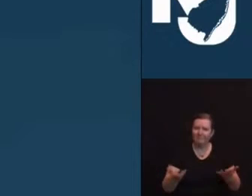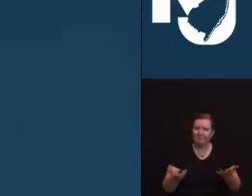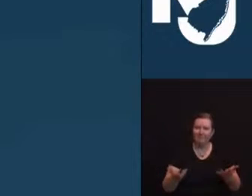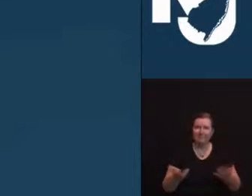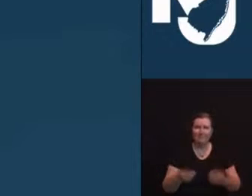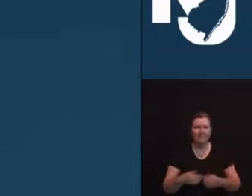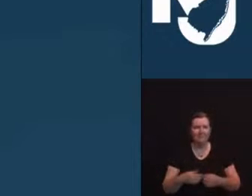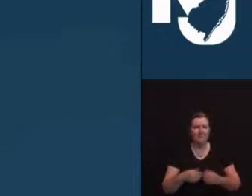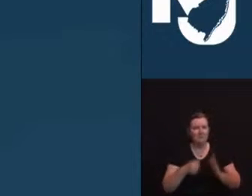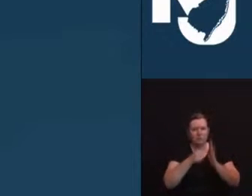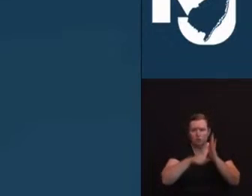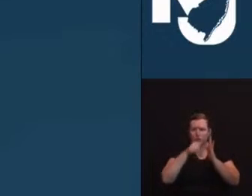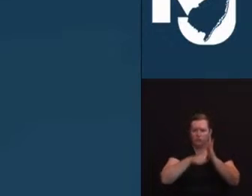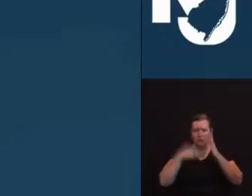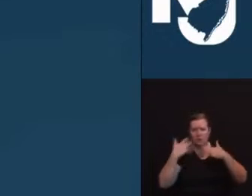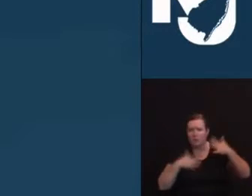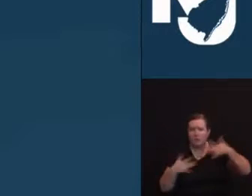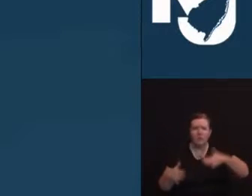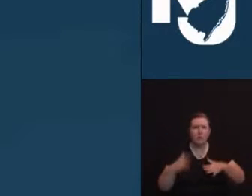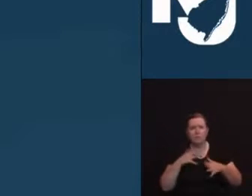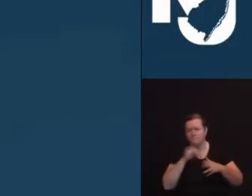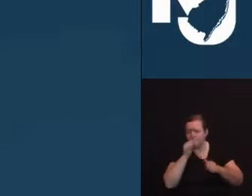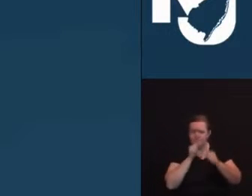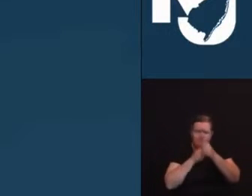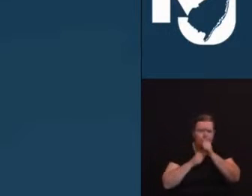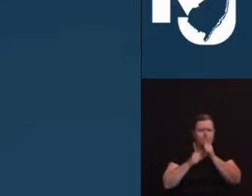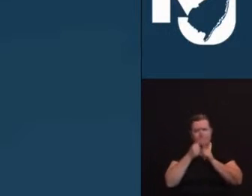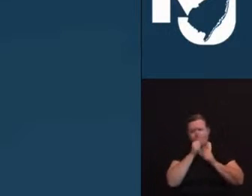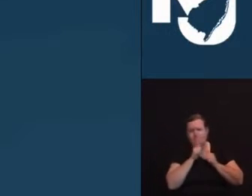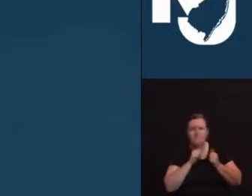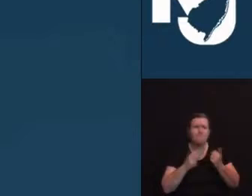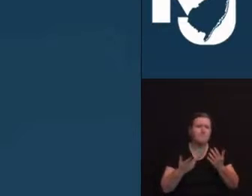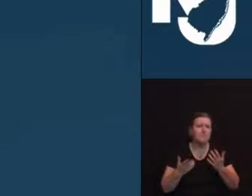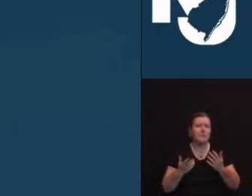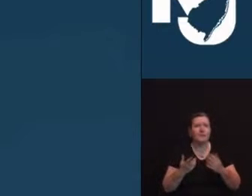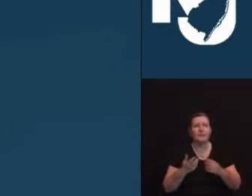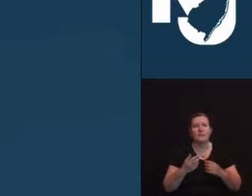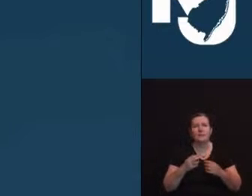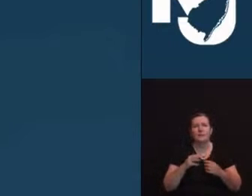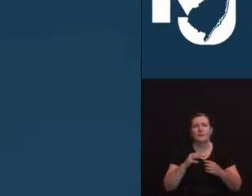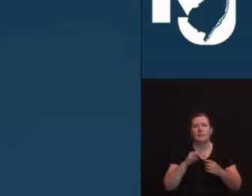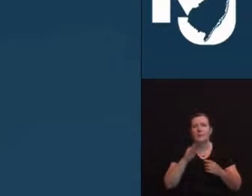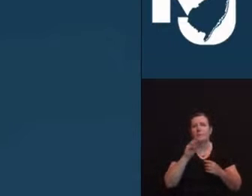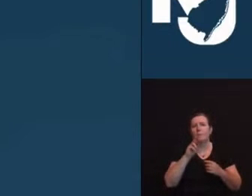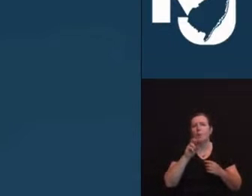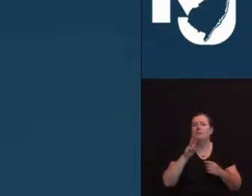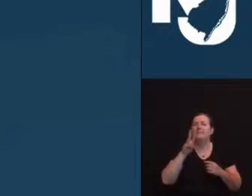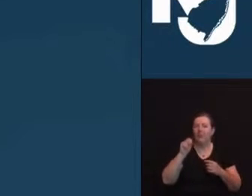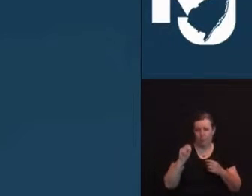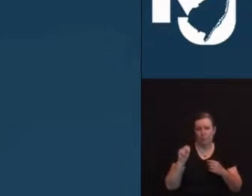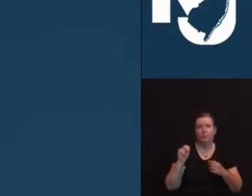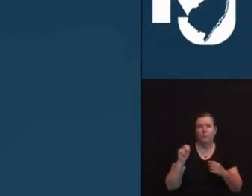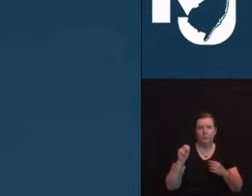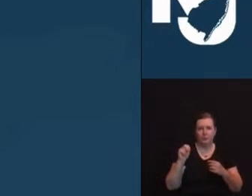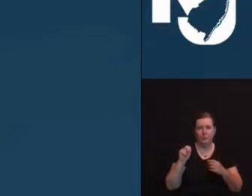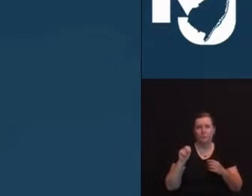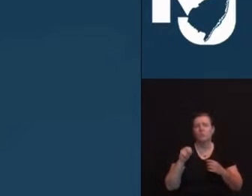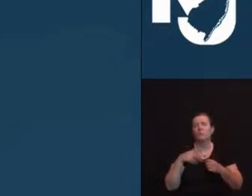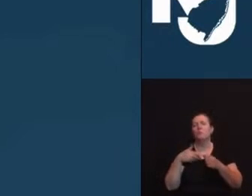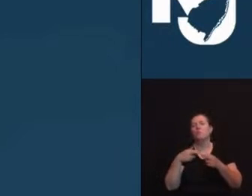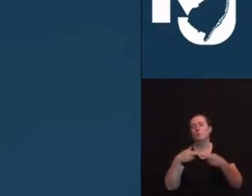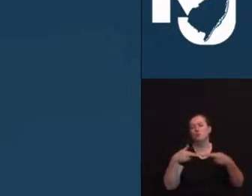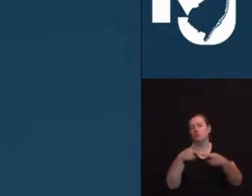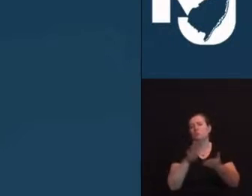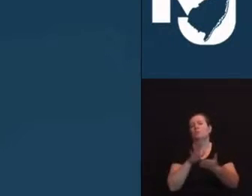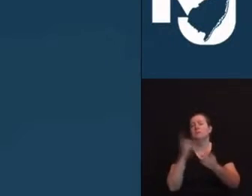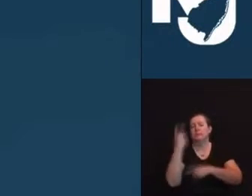on and graduated from Morristown's Regional Day School, where he received the Make a Difference Award. He was a huge sports